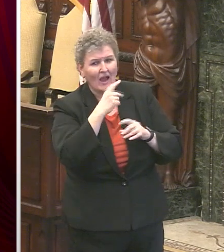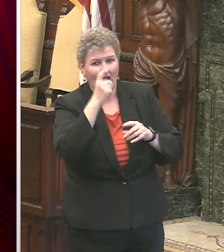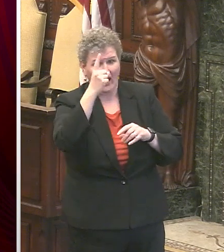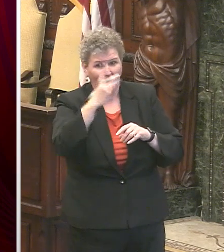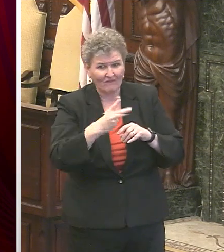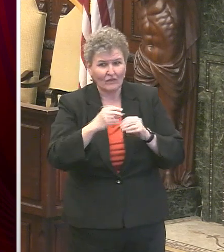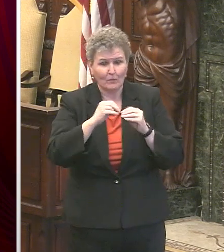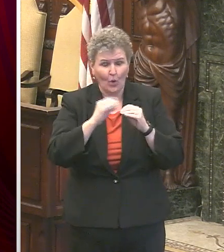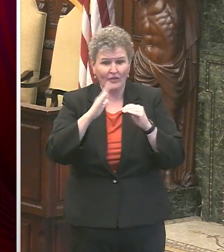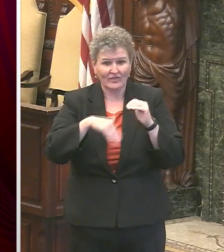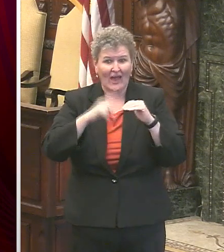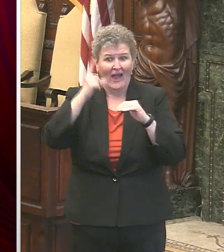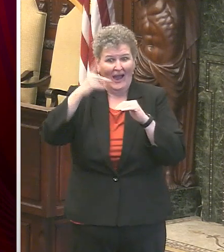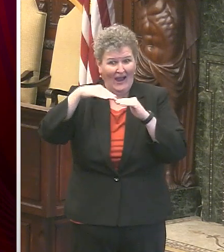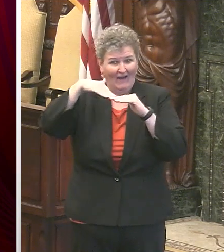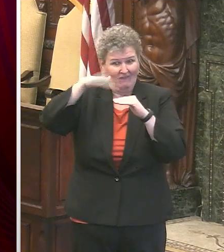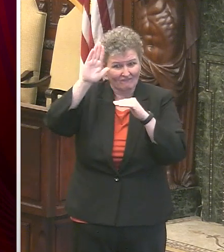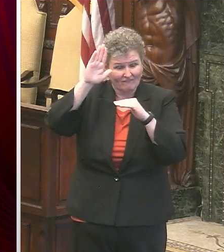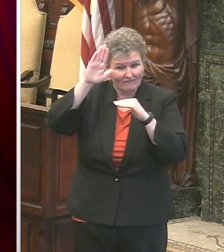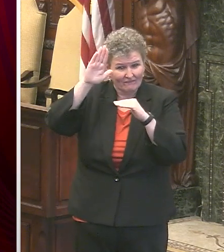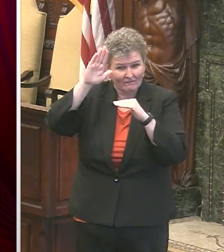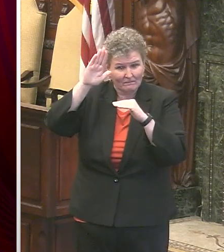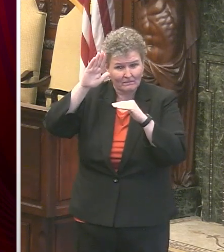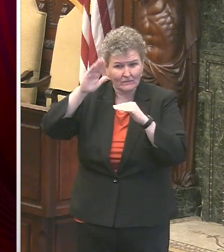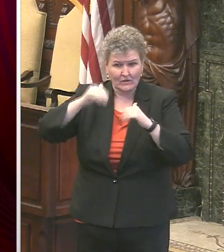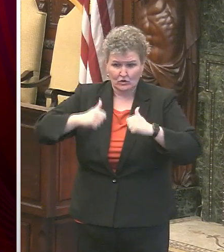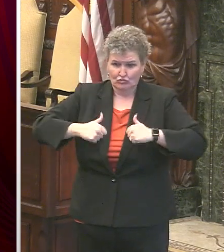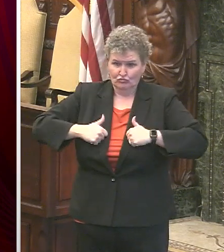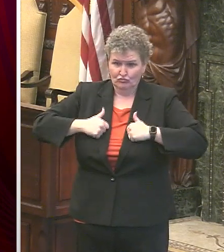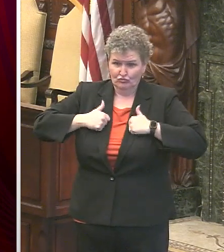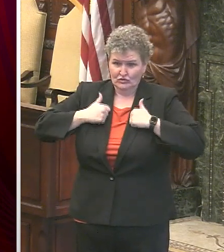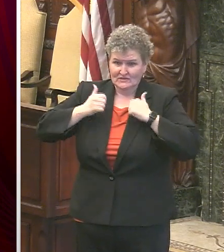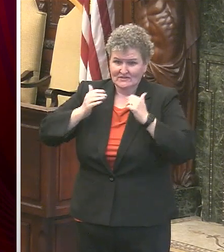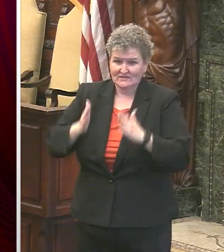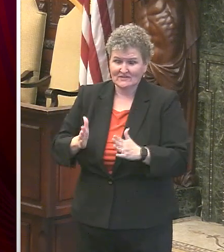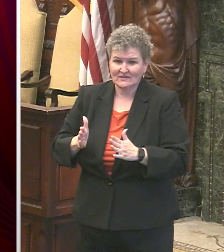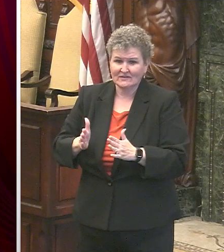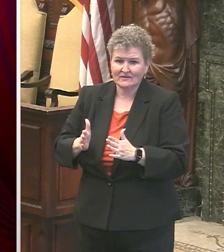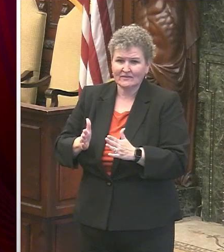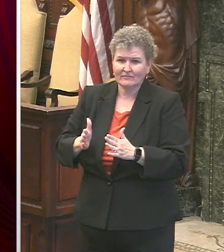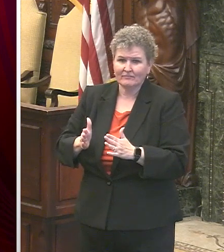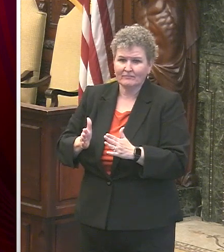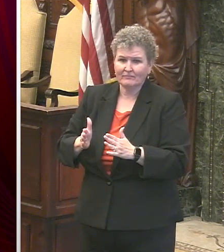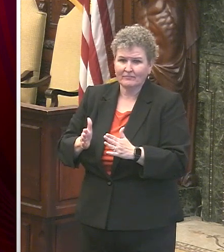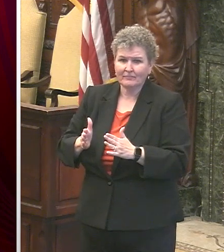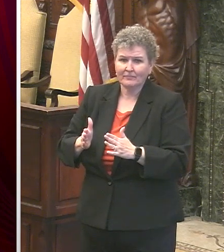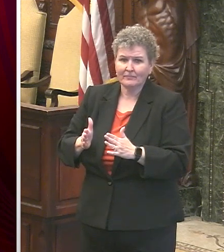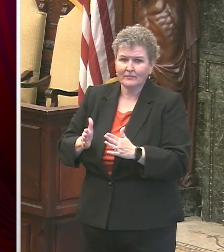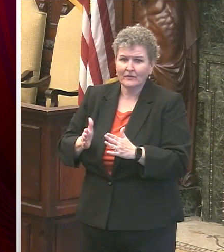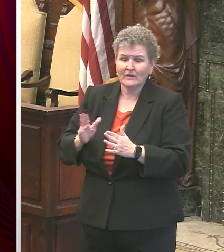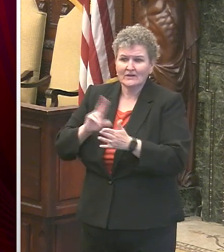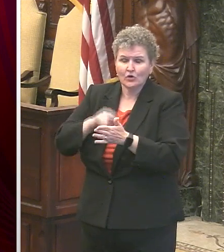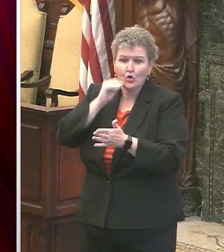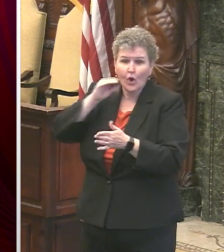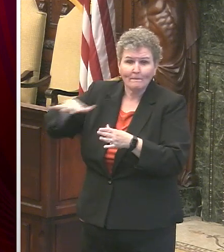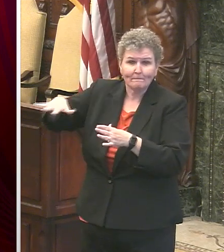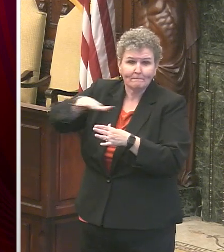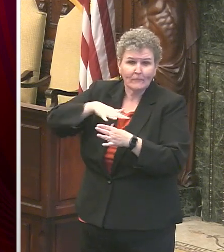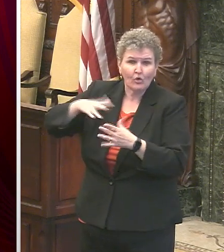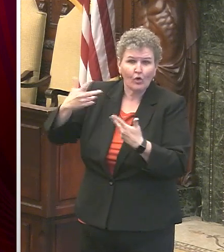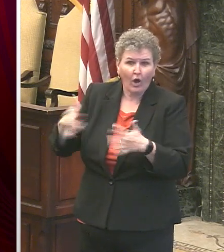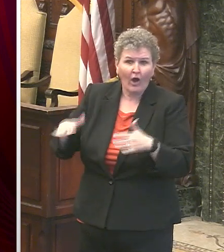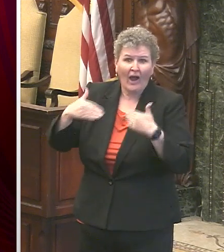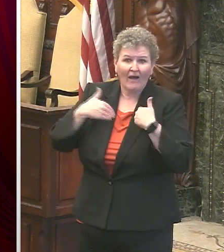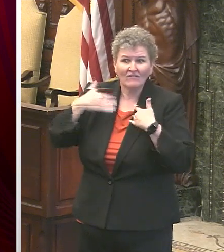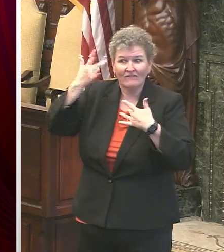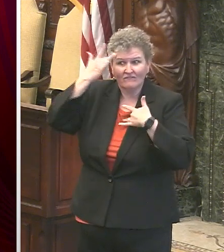city's residential congregate care settings, people living in the city's nursing homes have already had the